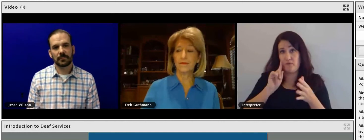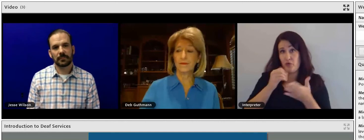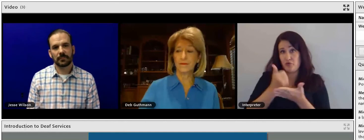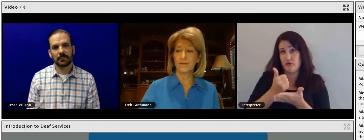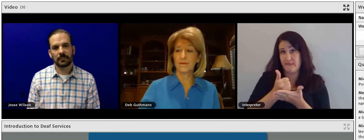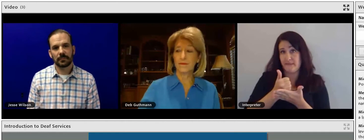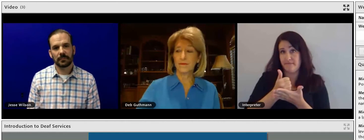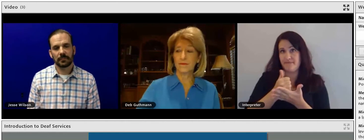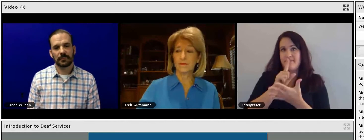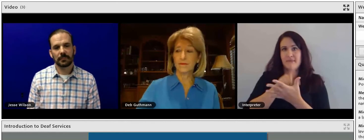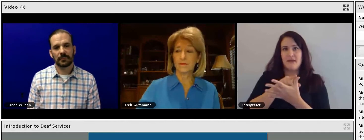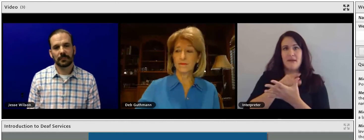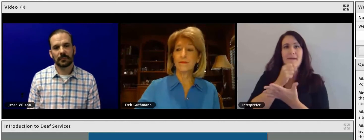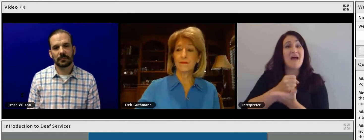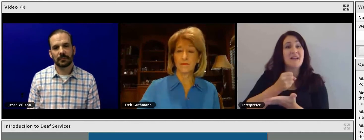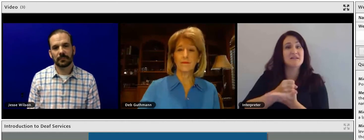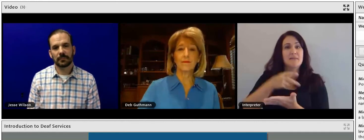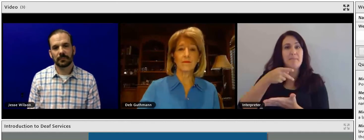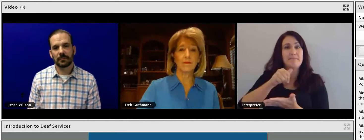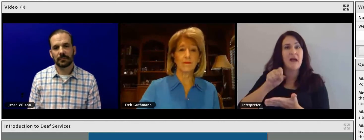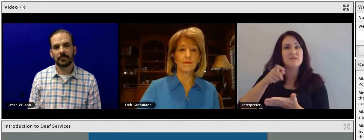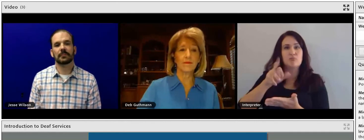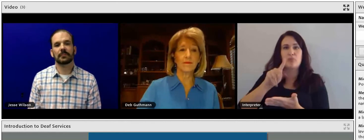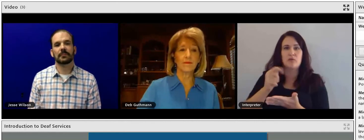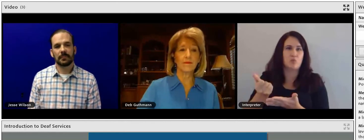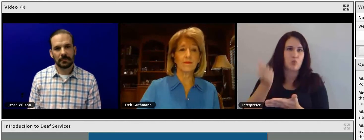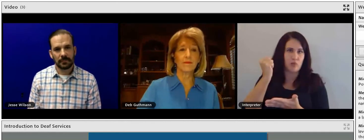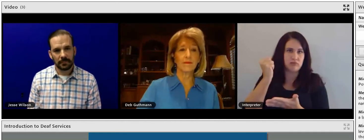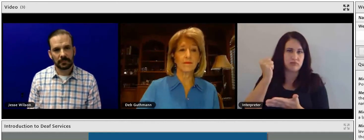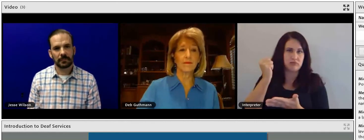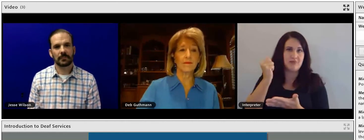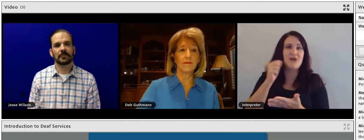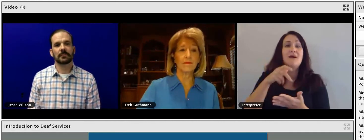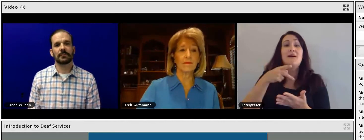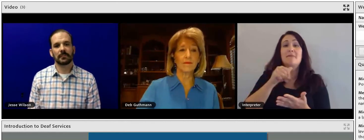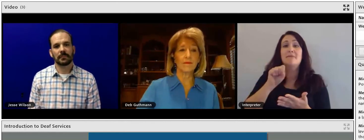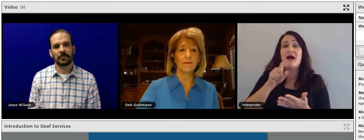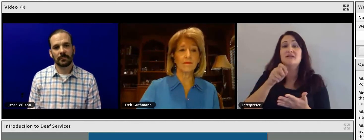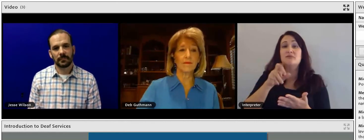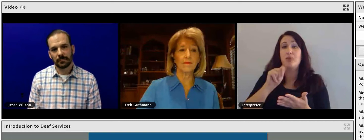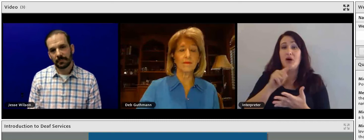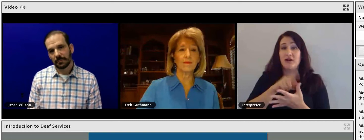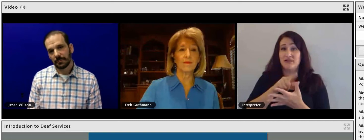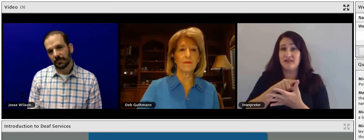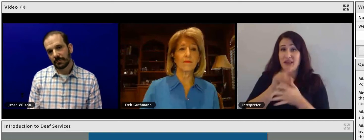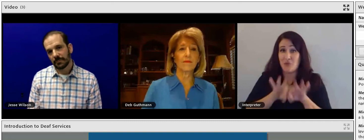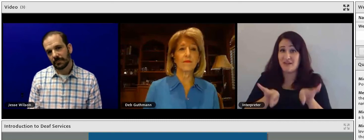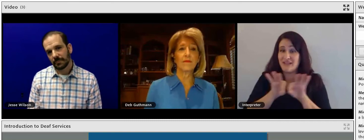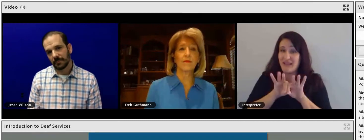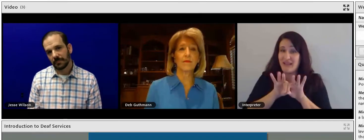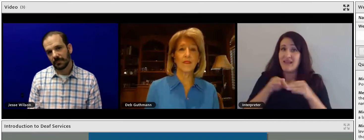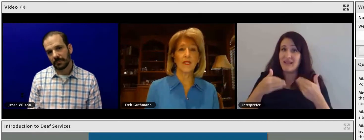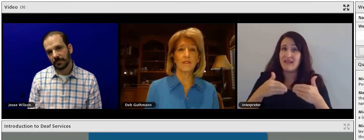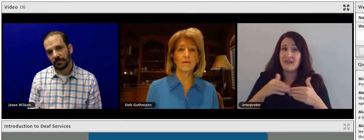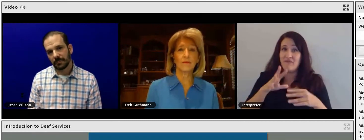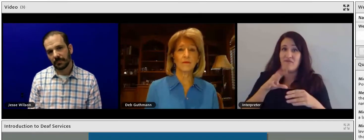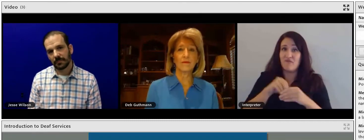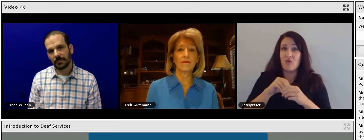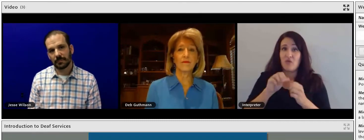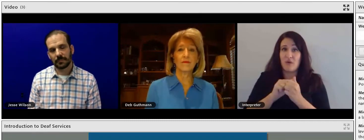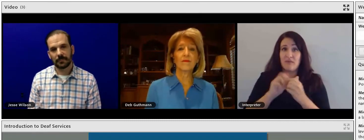treatment. Passport will not. But as Deb mentioned, Passport was key in getting a Medicaid